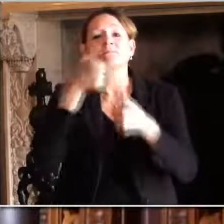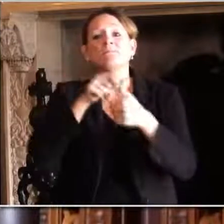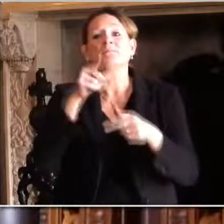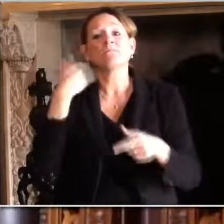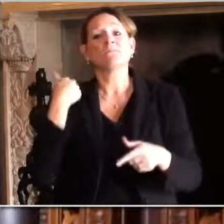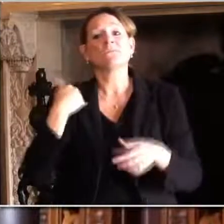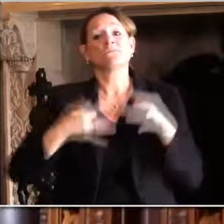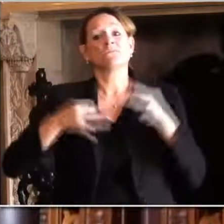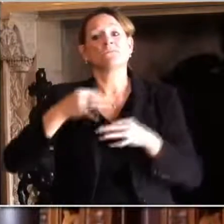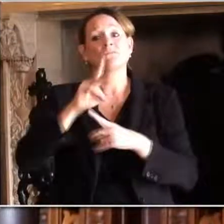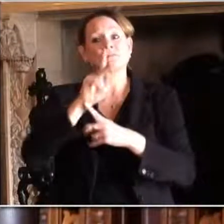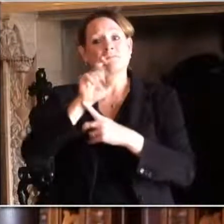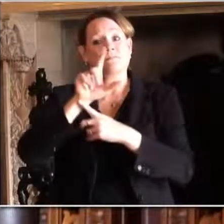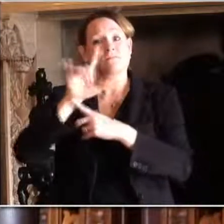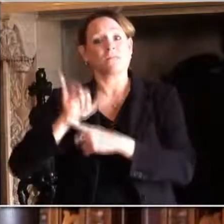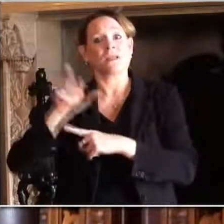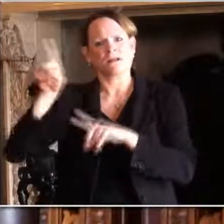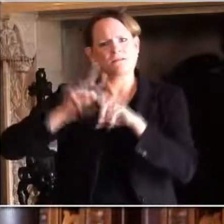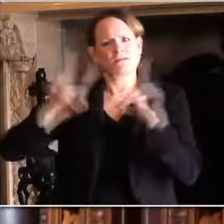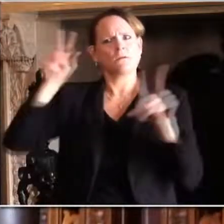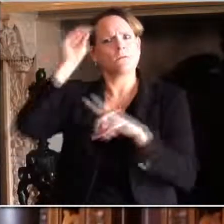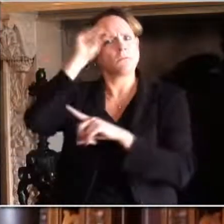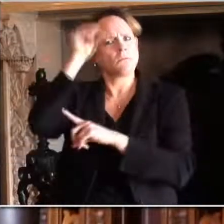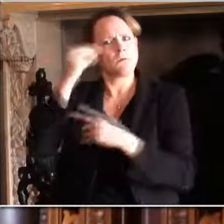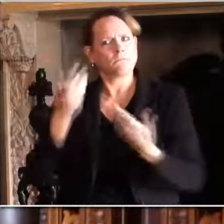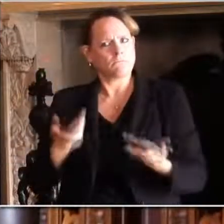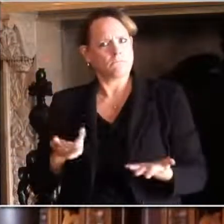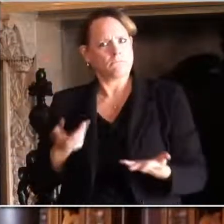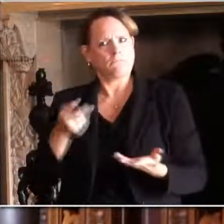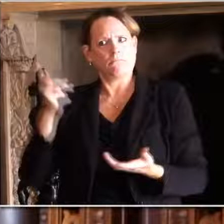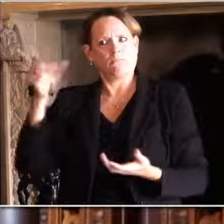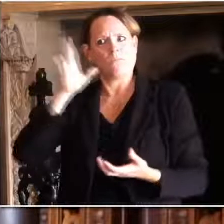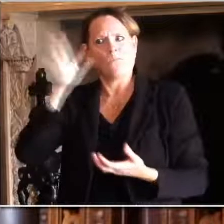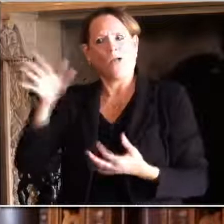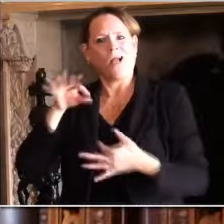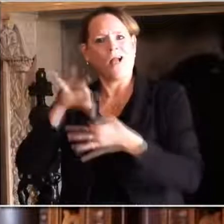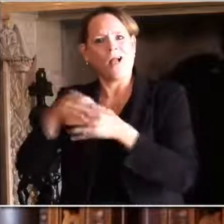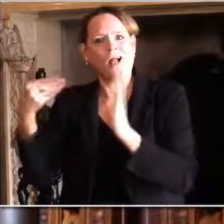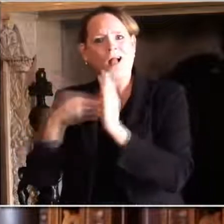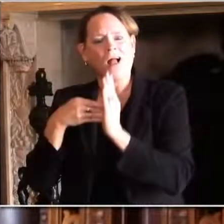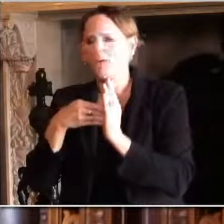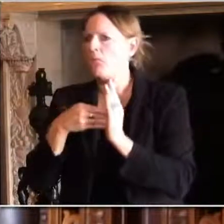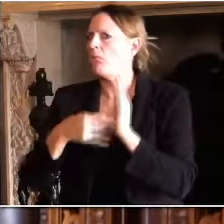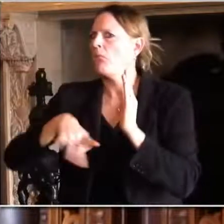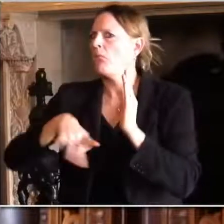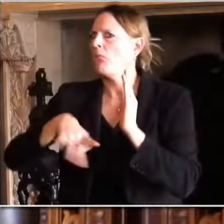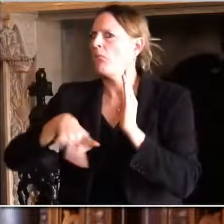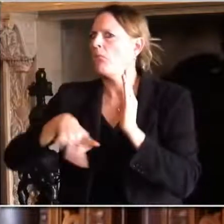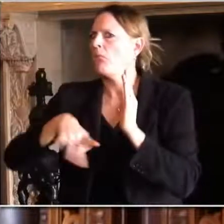the guidance document requirements. You saw that with Justice Hagedorn's dissent in